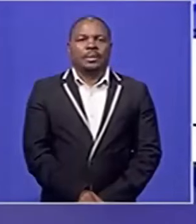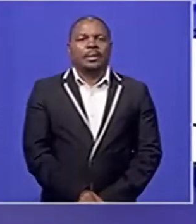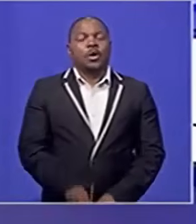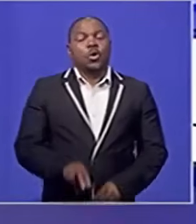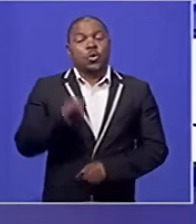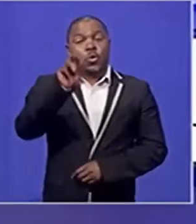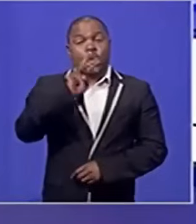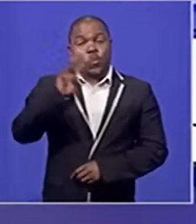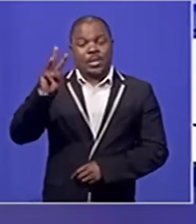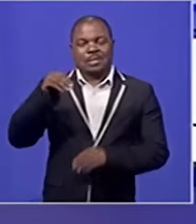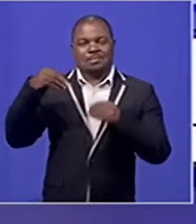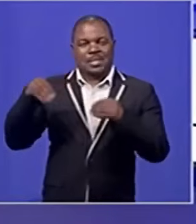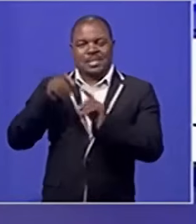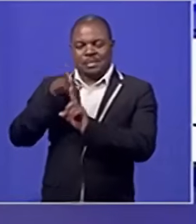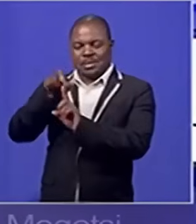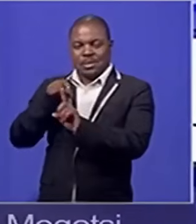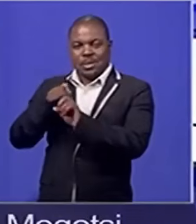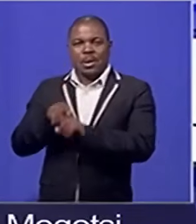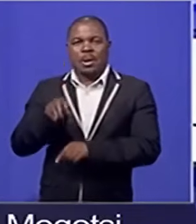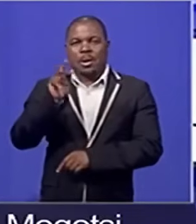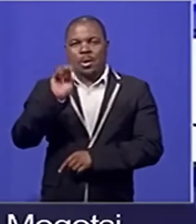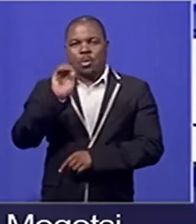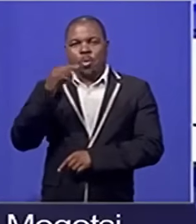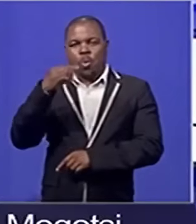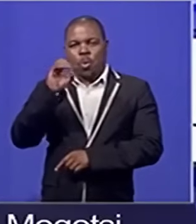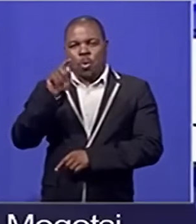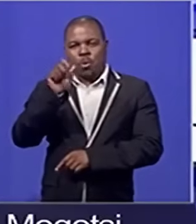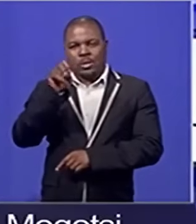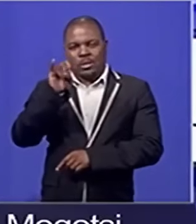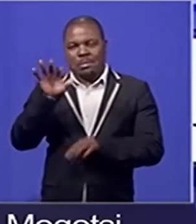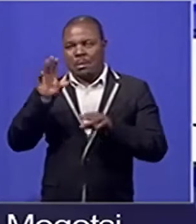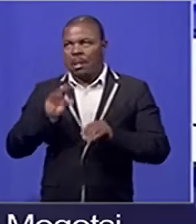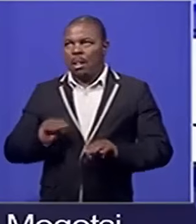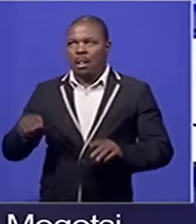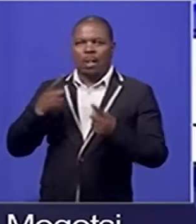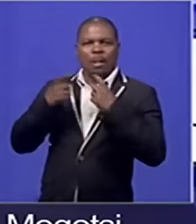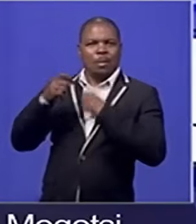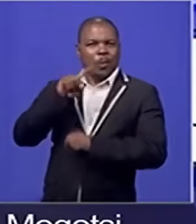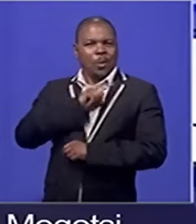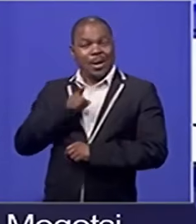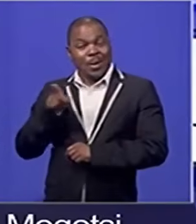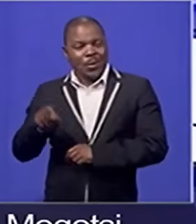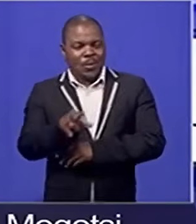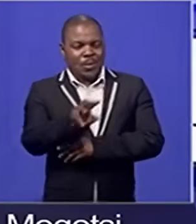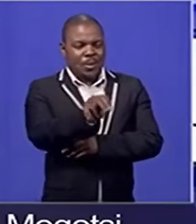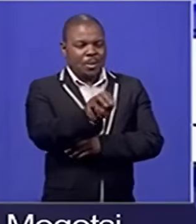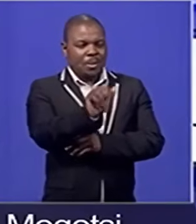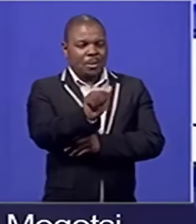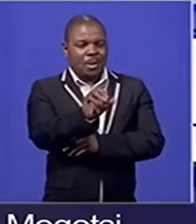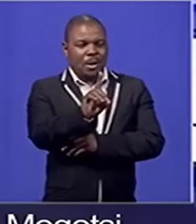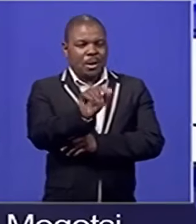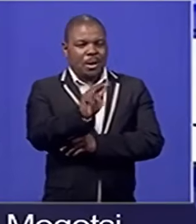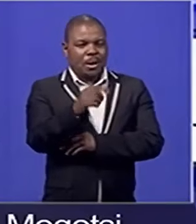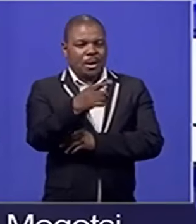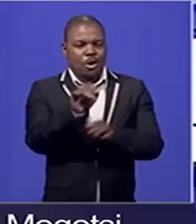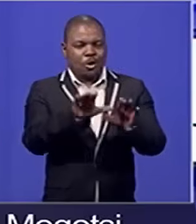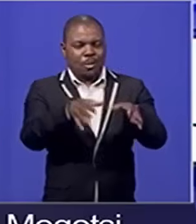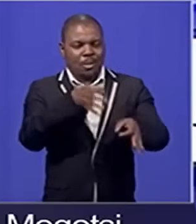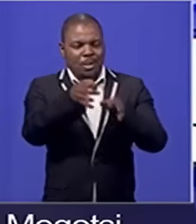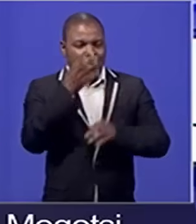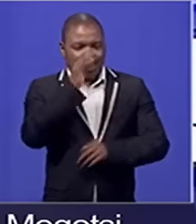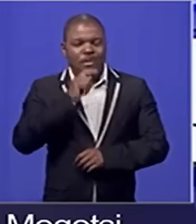Rakgwebo wa ka North West Brown Mogotsi o tsošitše dipolelo di gana go fela komishining ya Madlanga morago ga gore a amogele gore o boletše maaka